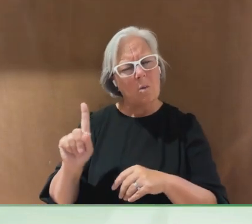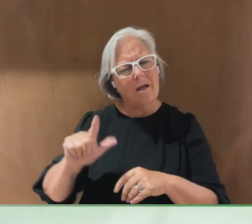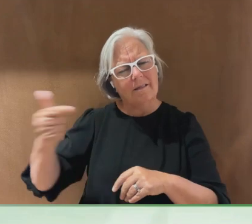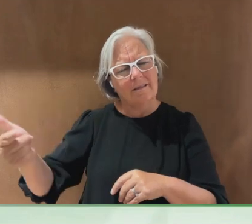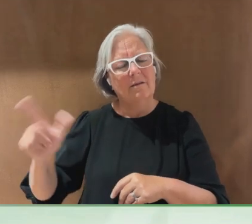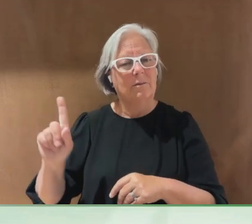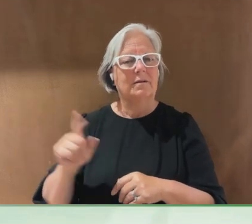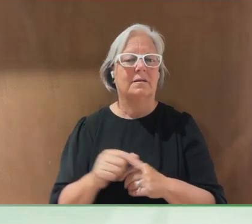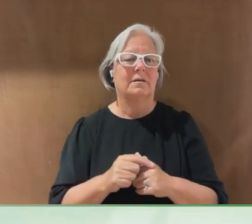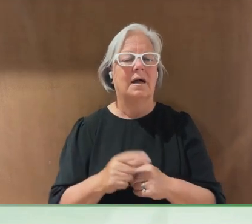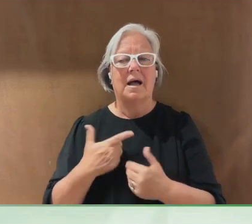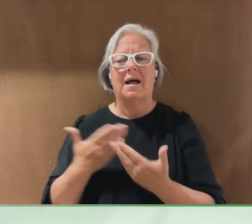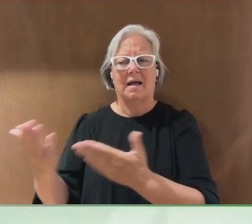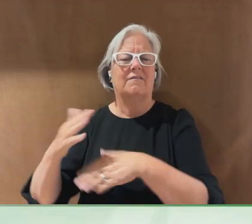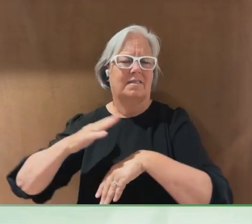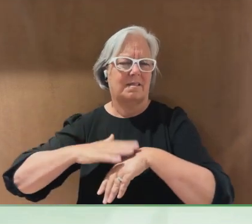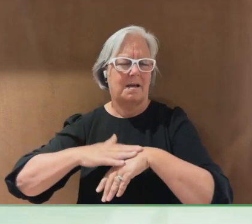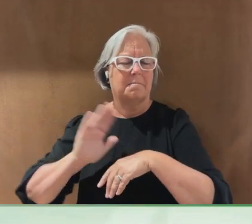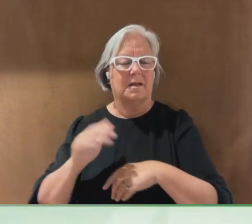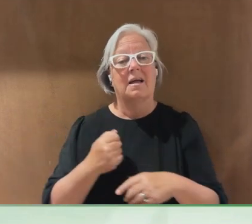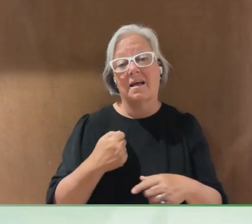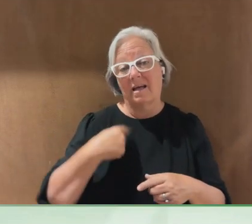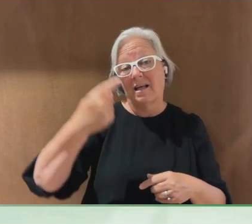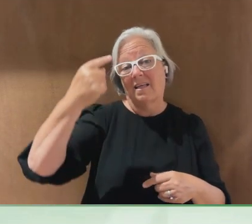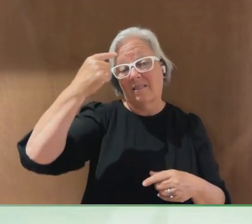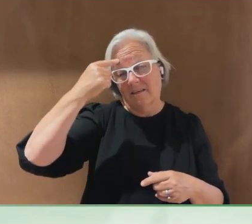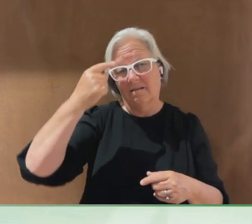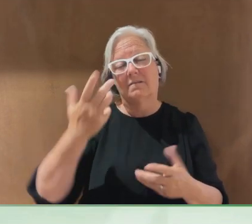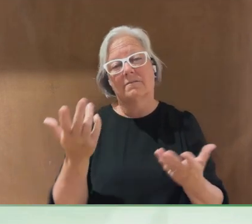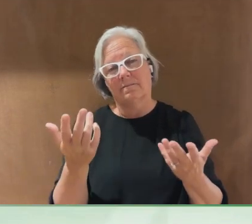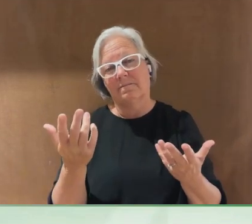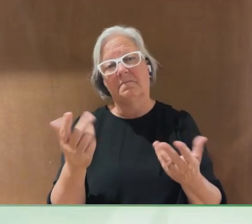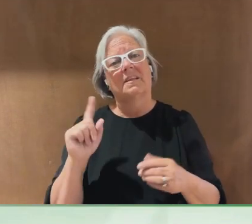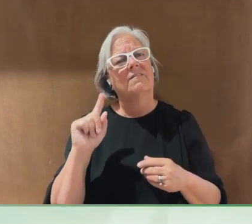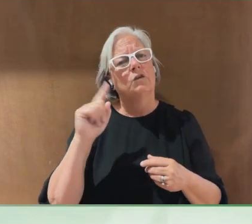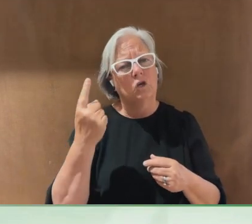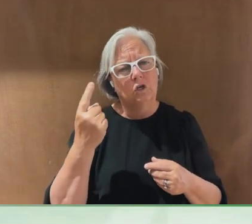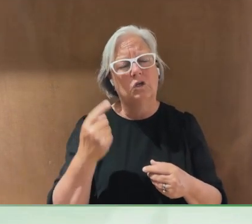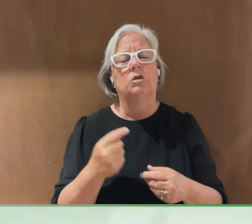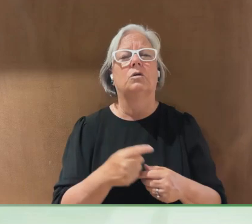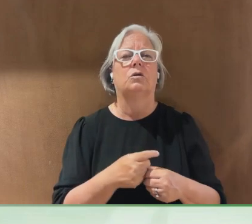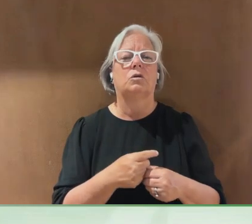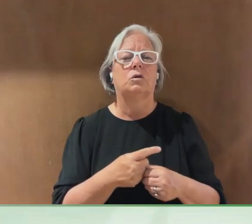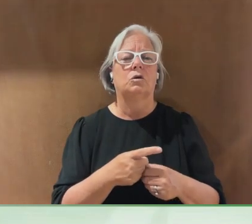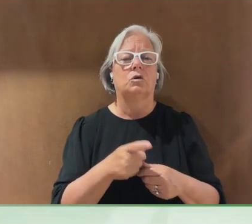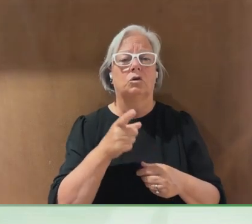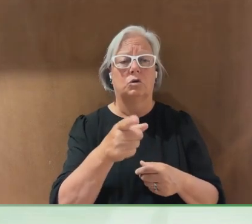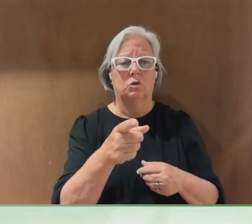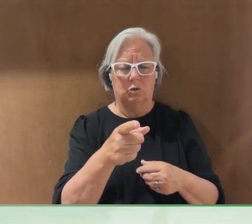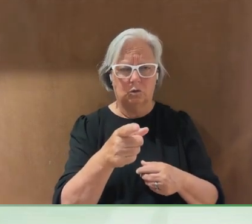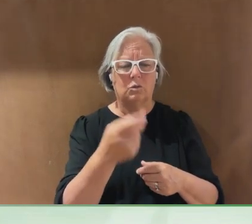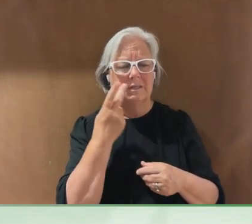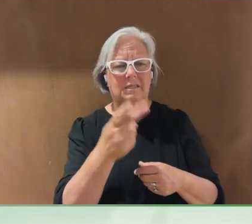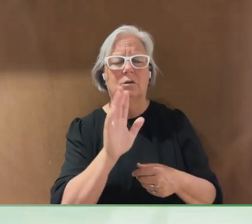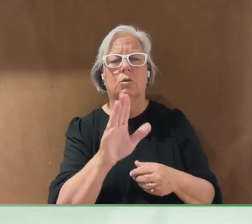thing is, I think it starts actually with making sure that your policy is all in order.